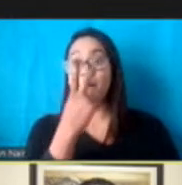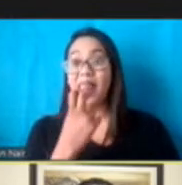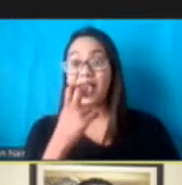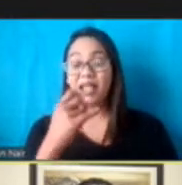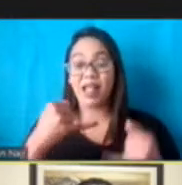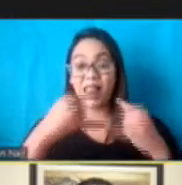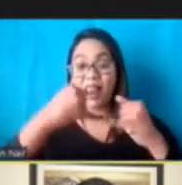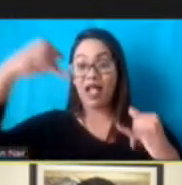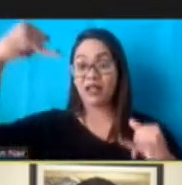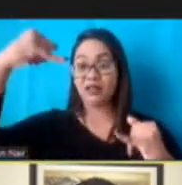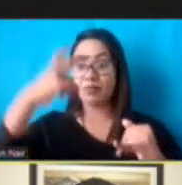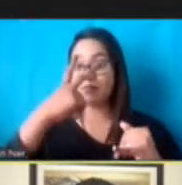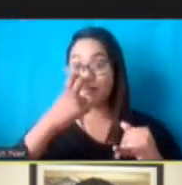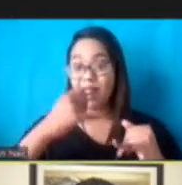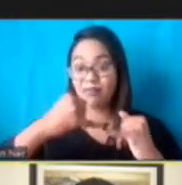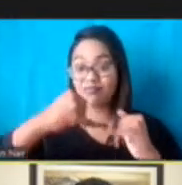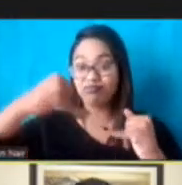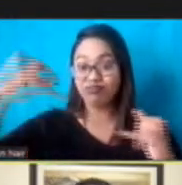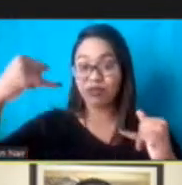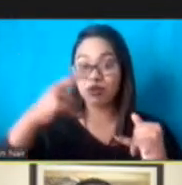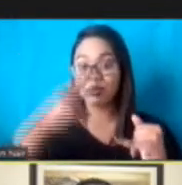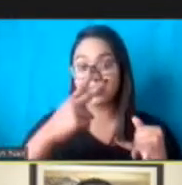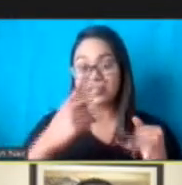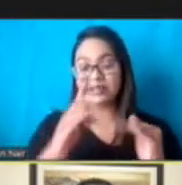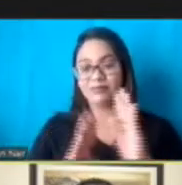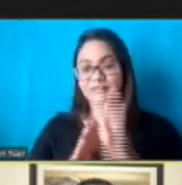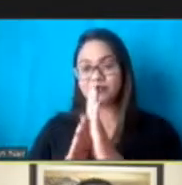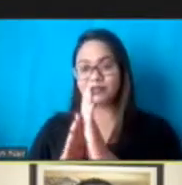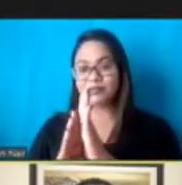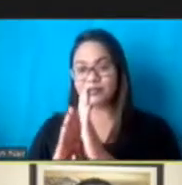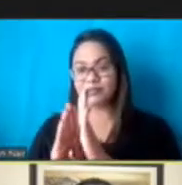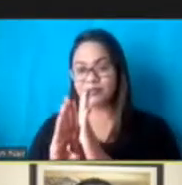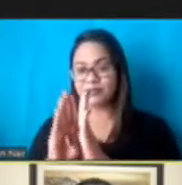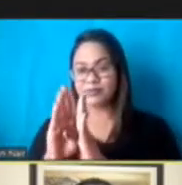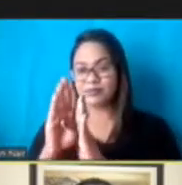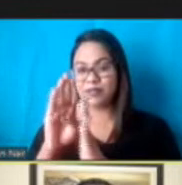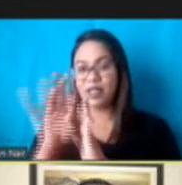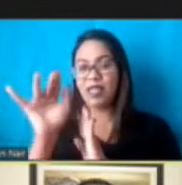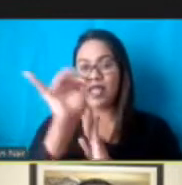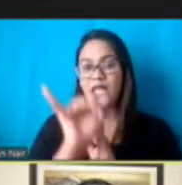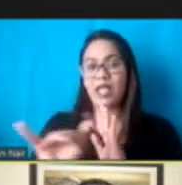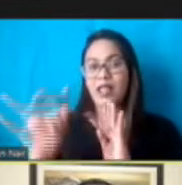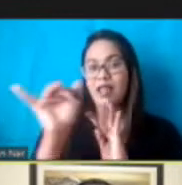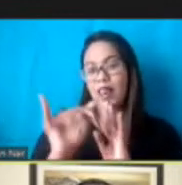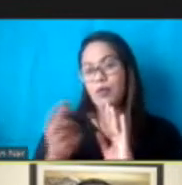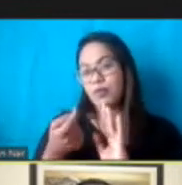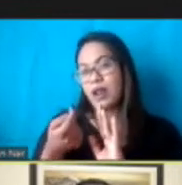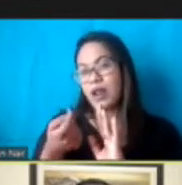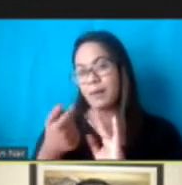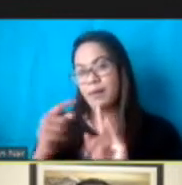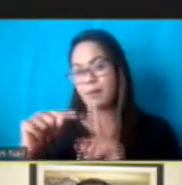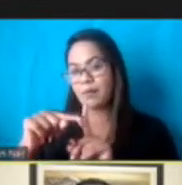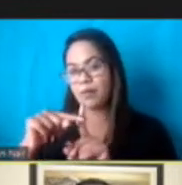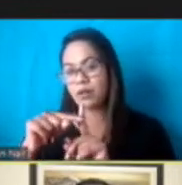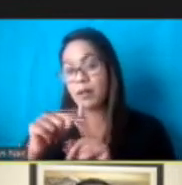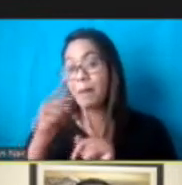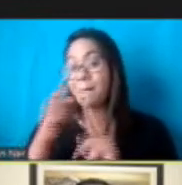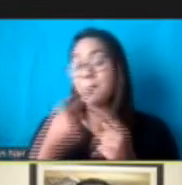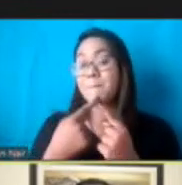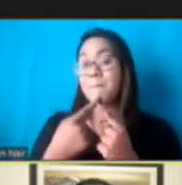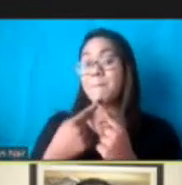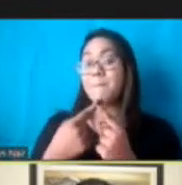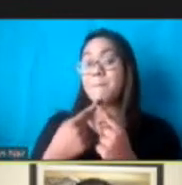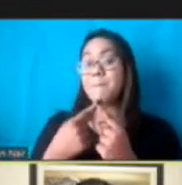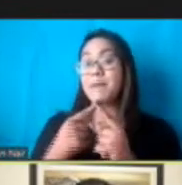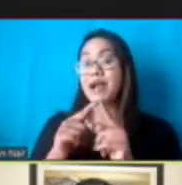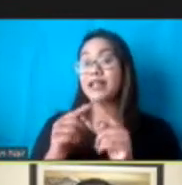cases. You can see a rapid rise to the right-hand side, followed by smear positivity, which is yellow. But you see hospitalizations are increasing, but at a